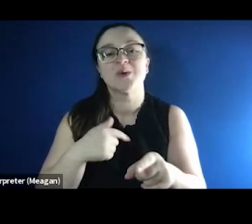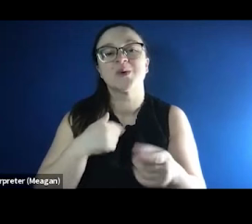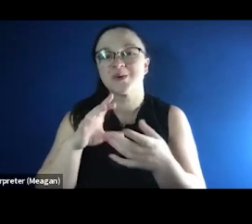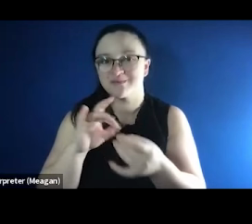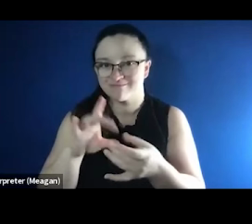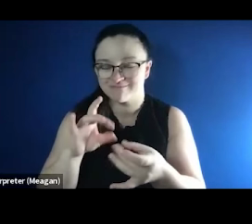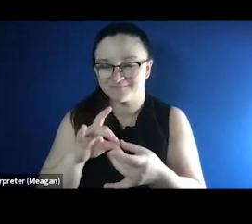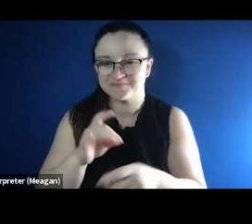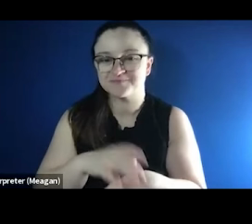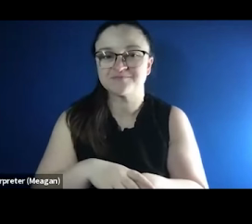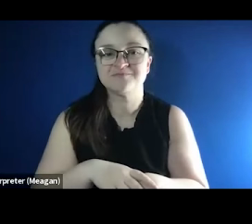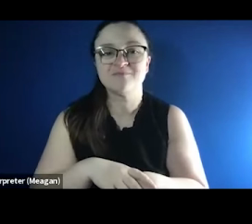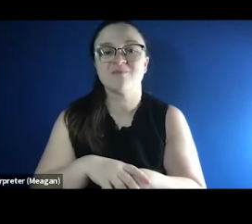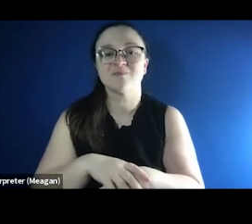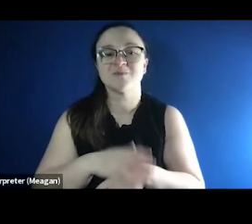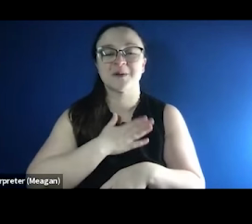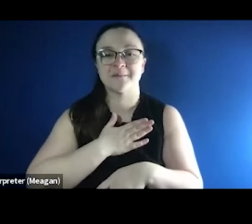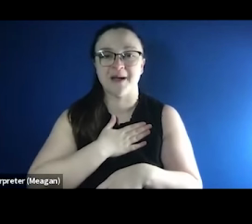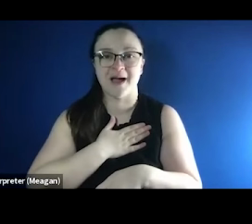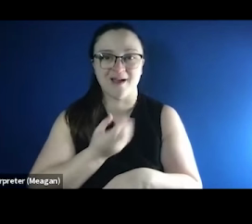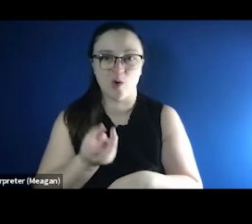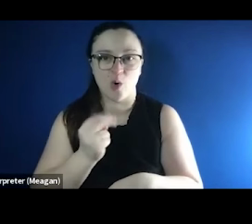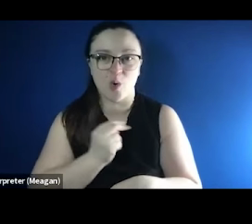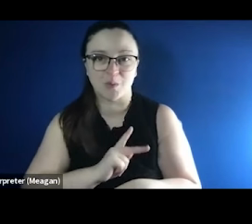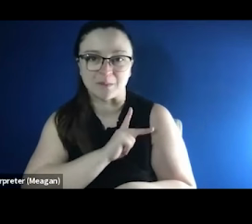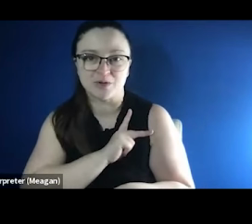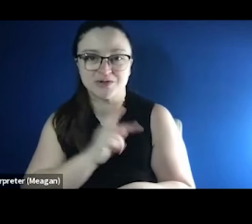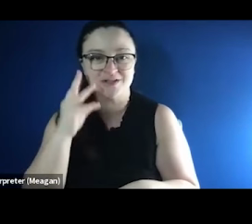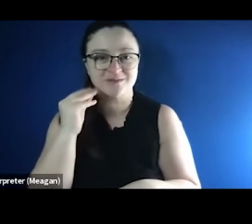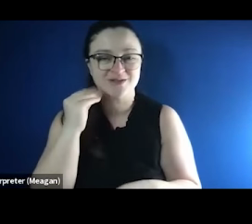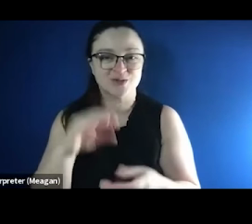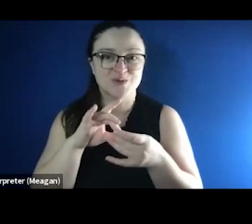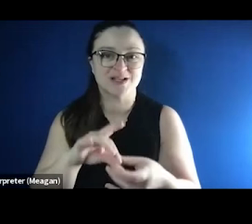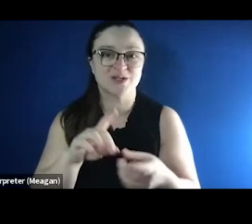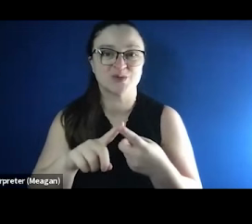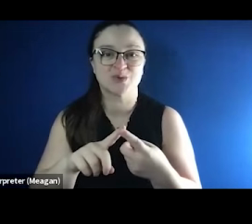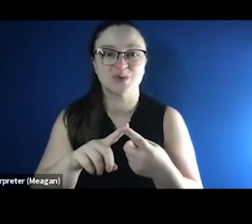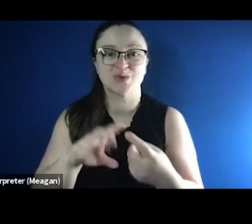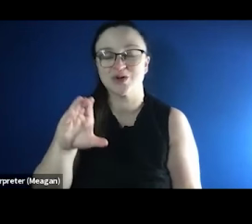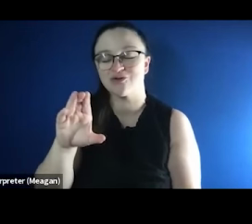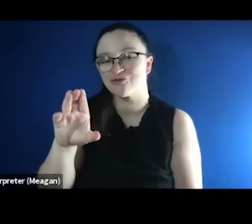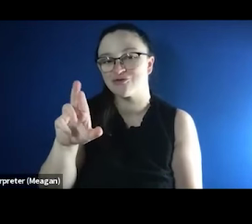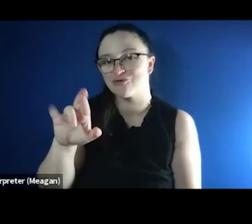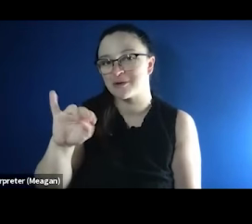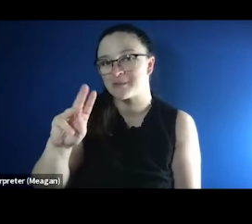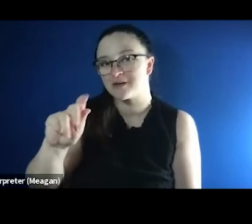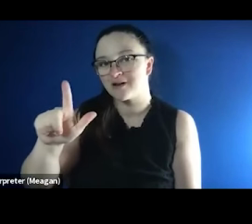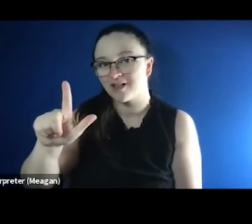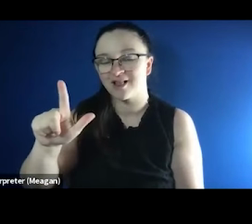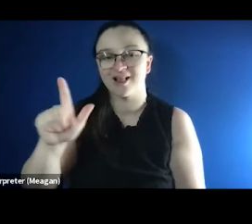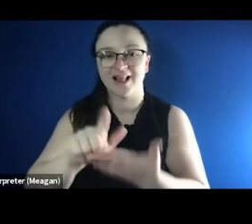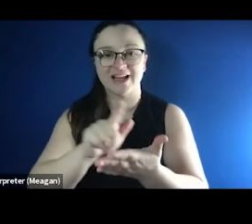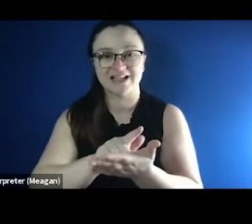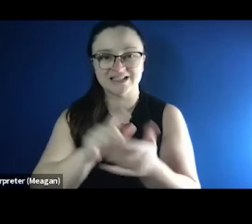or directed by my personal experiences related to the criminal legal system, I've been working in prison since